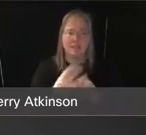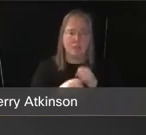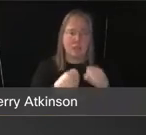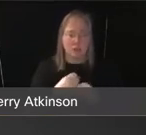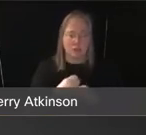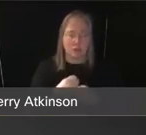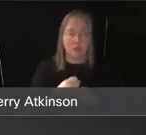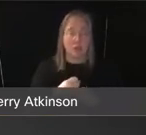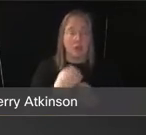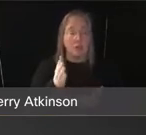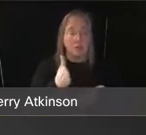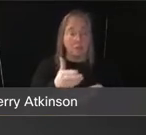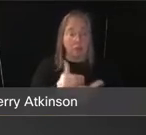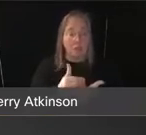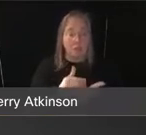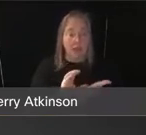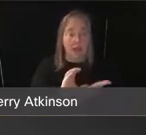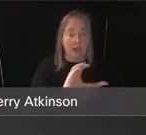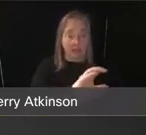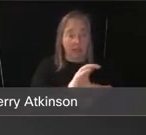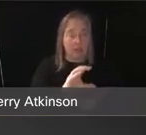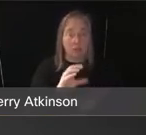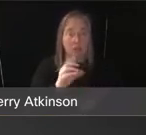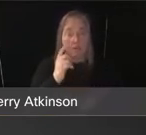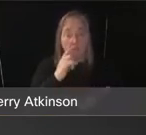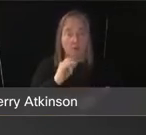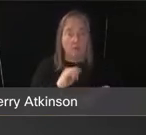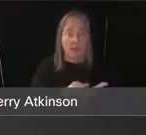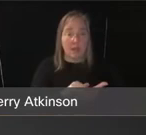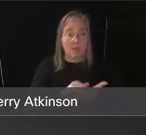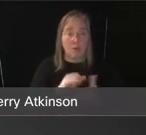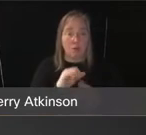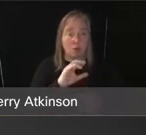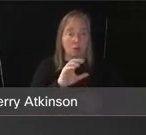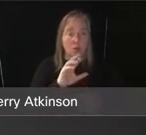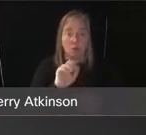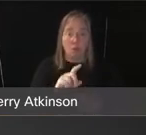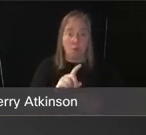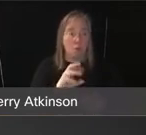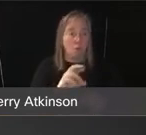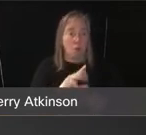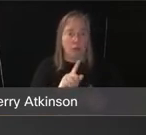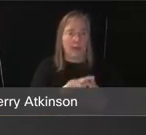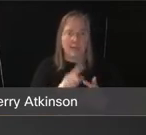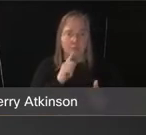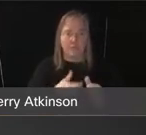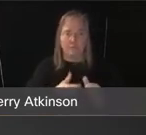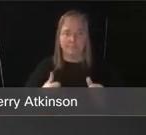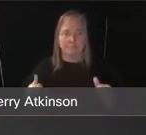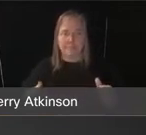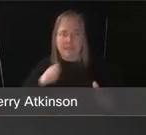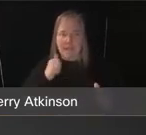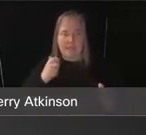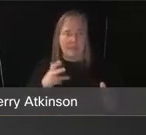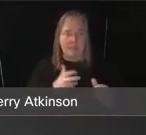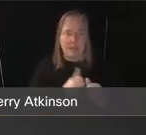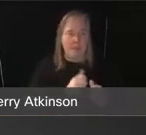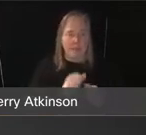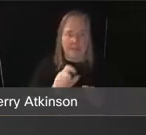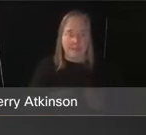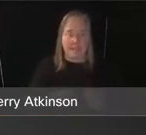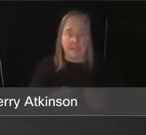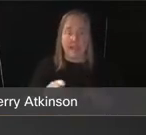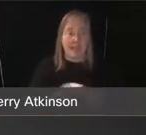budget allocation for those type of work really hasn't been keeping up with the needs. As a result, the PCI or the